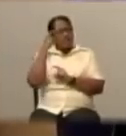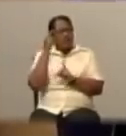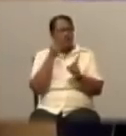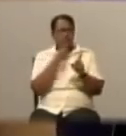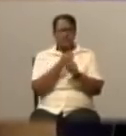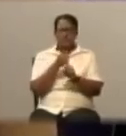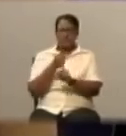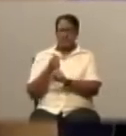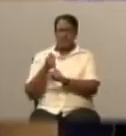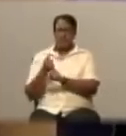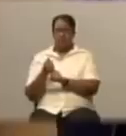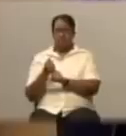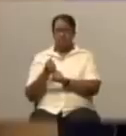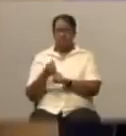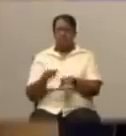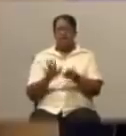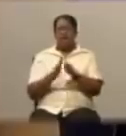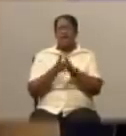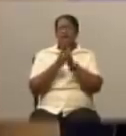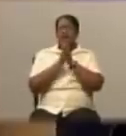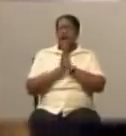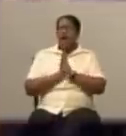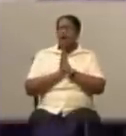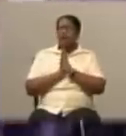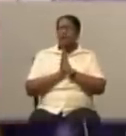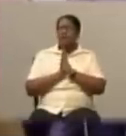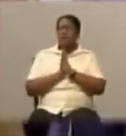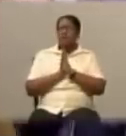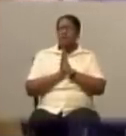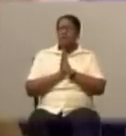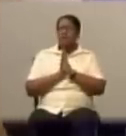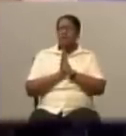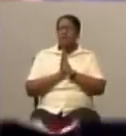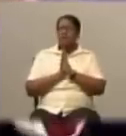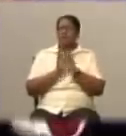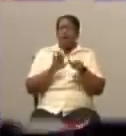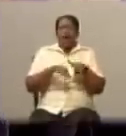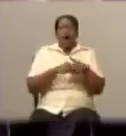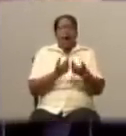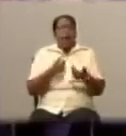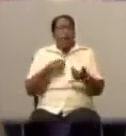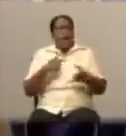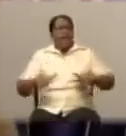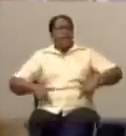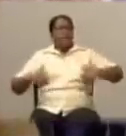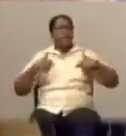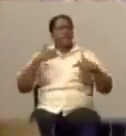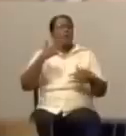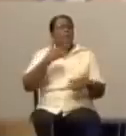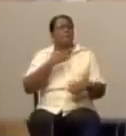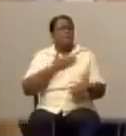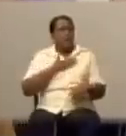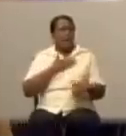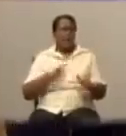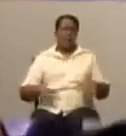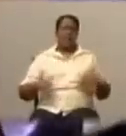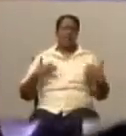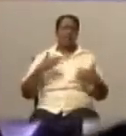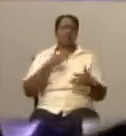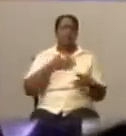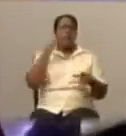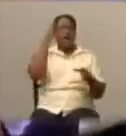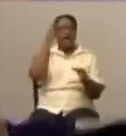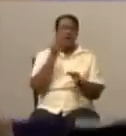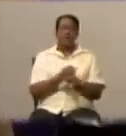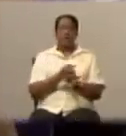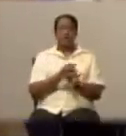Lord, how I am living my faith. And then through the help of the Blessed Virgin Mary, John the Baptist, Isaiah, we may help to remove